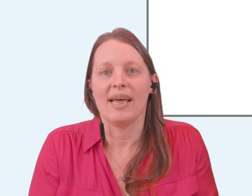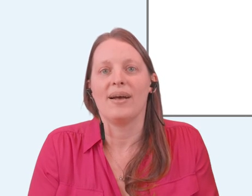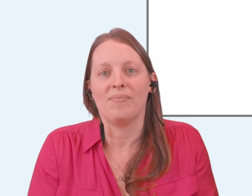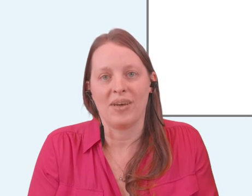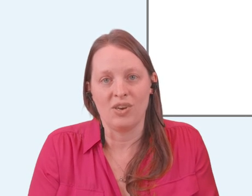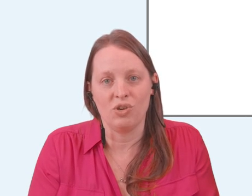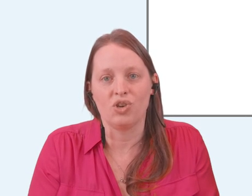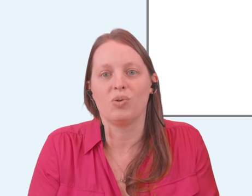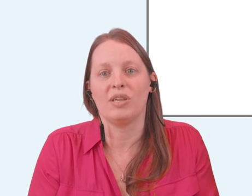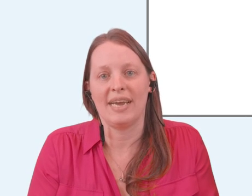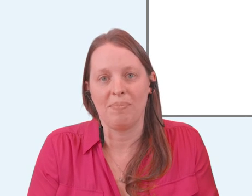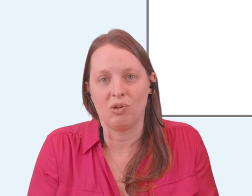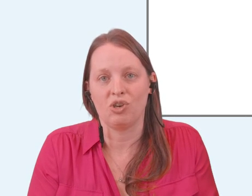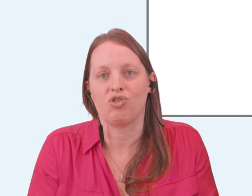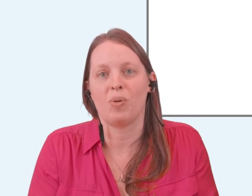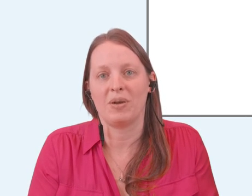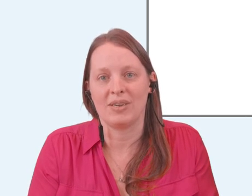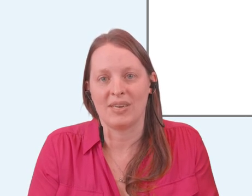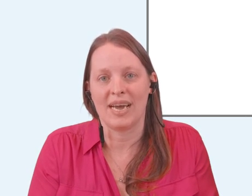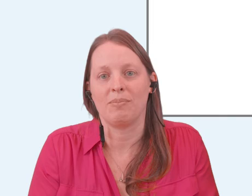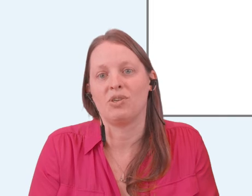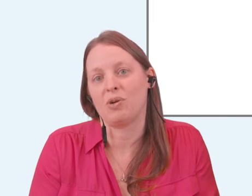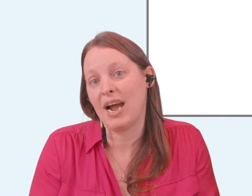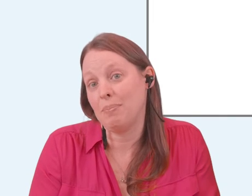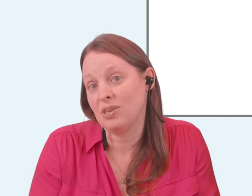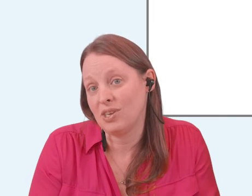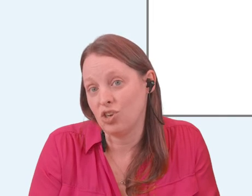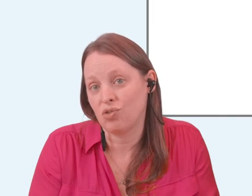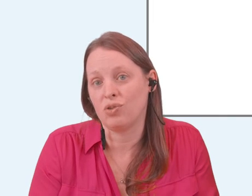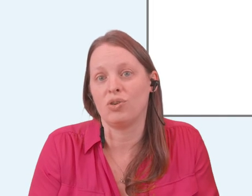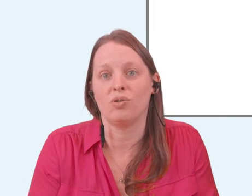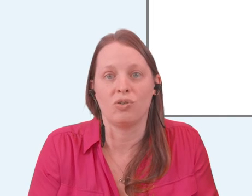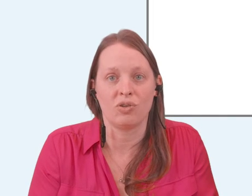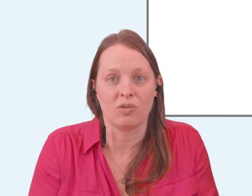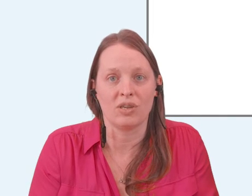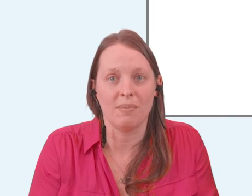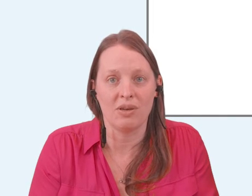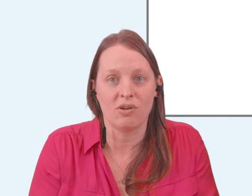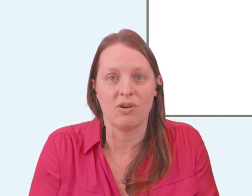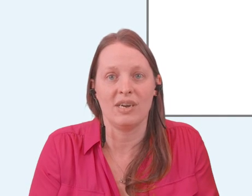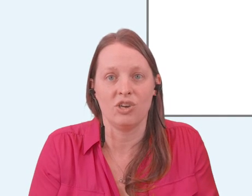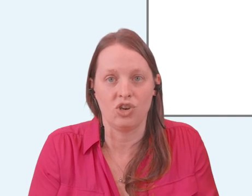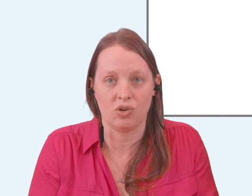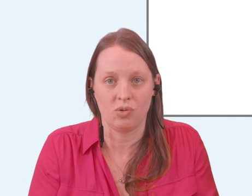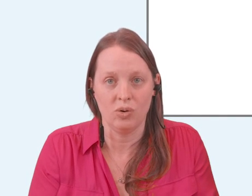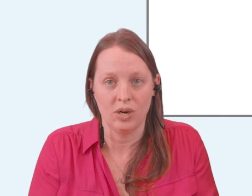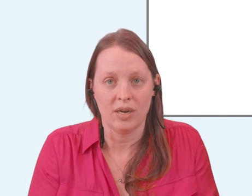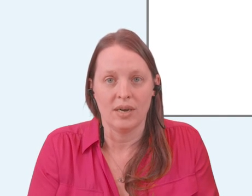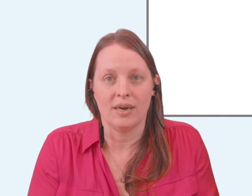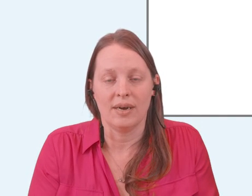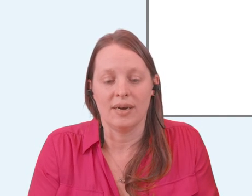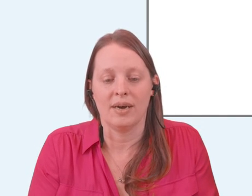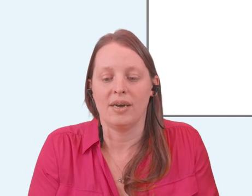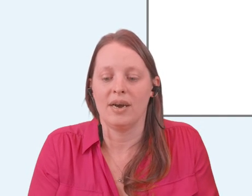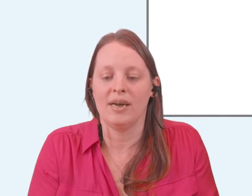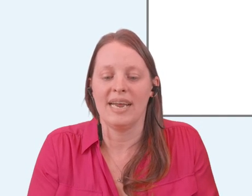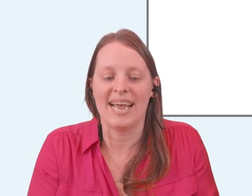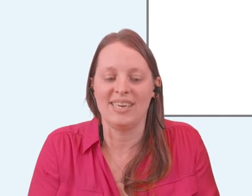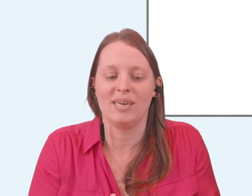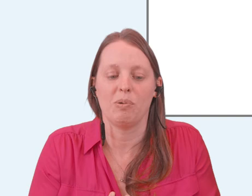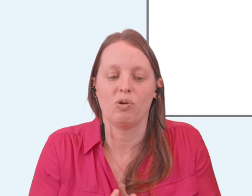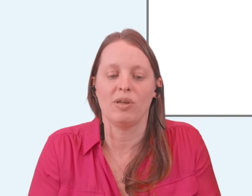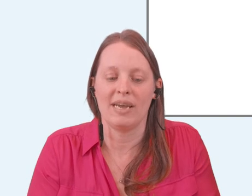unusual. unusual apogeotropic nystagmus, perhaps a central or some other issue,